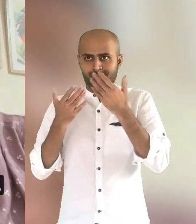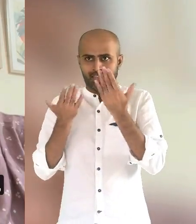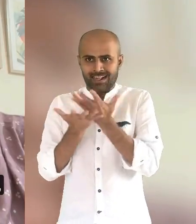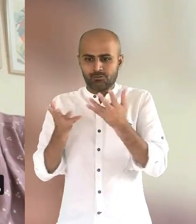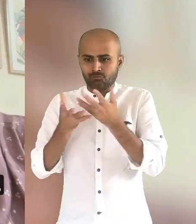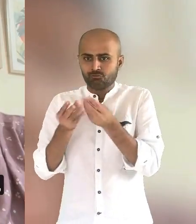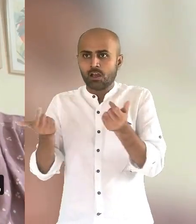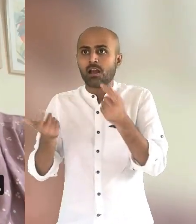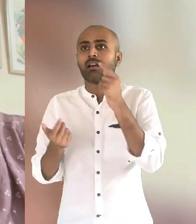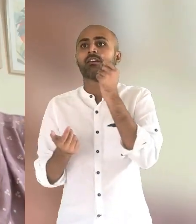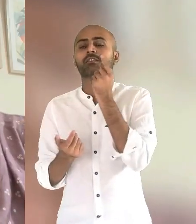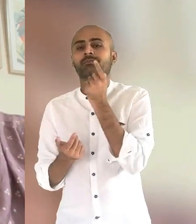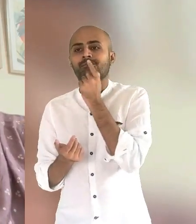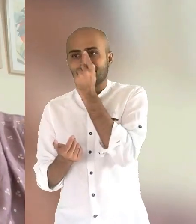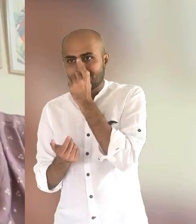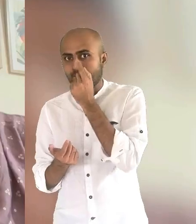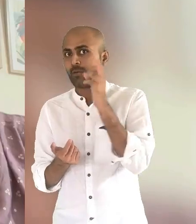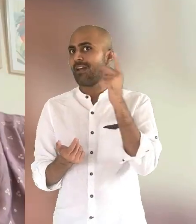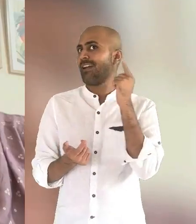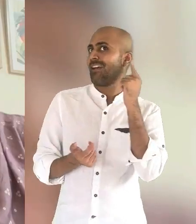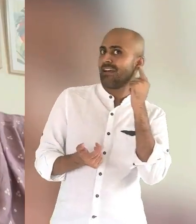for your